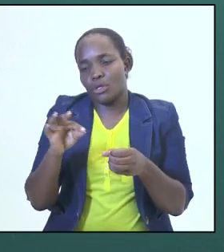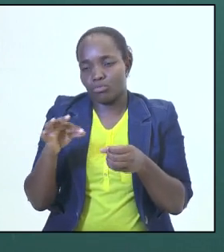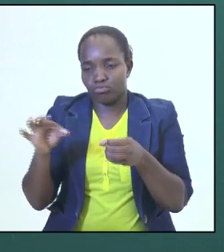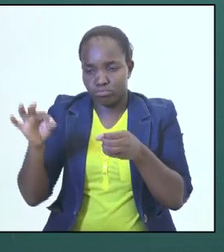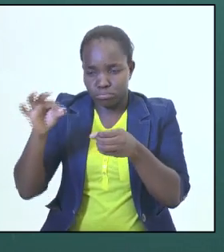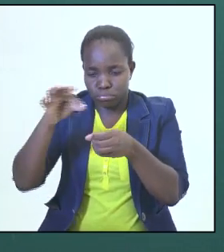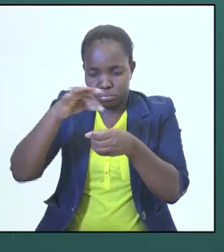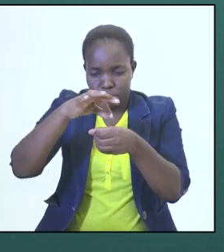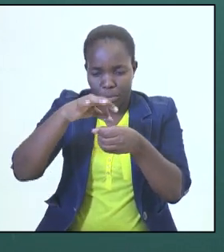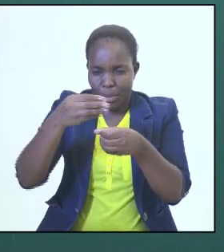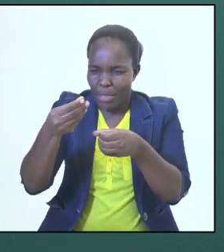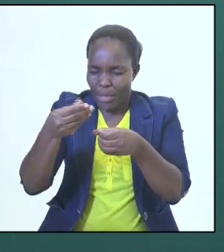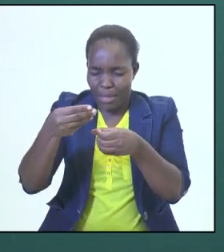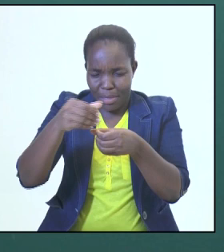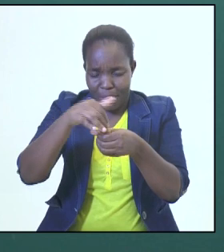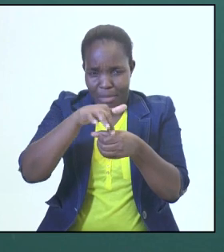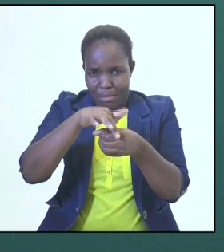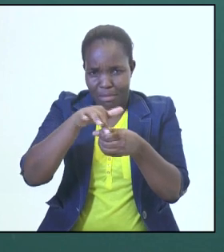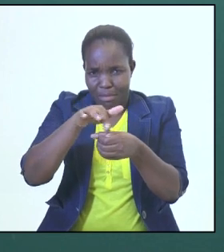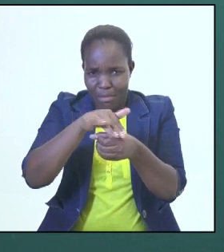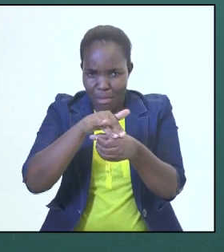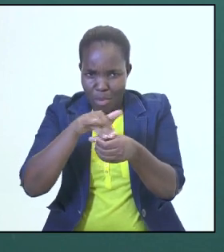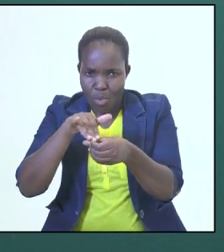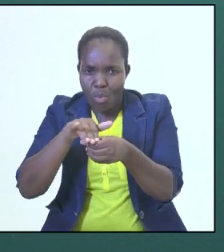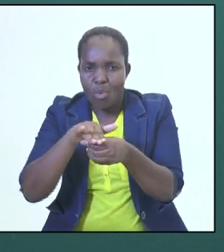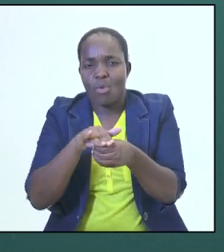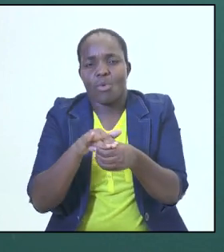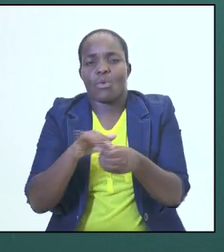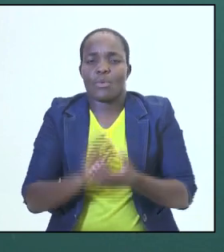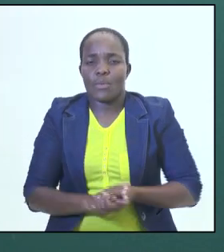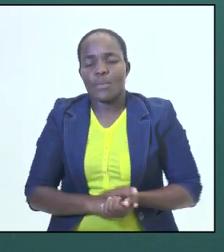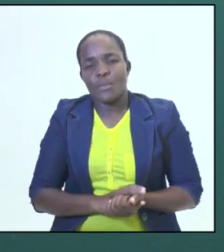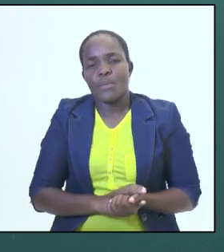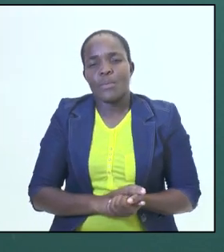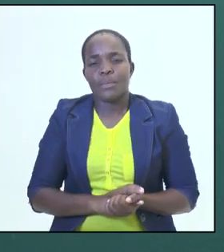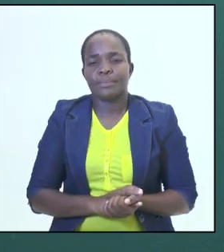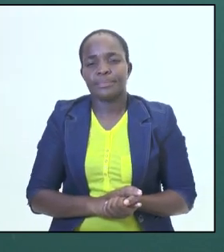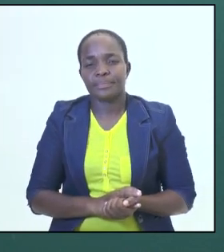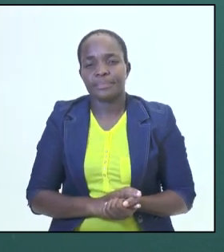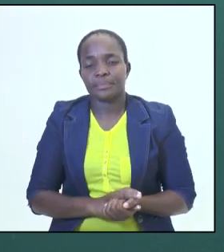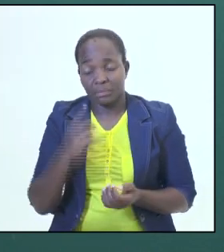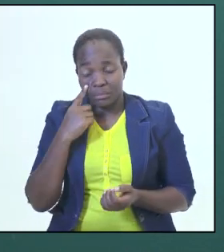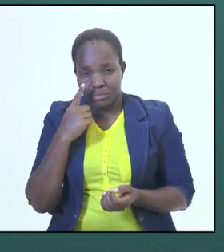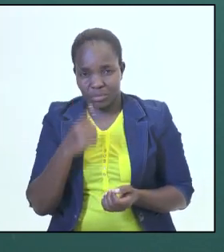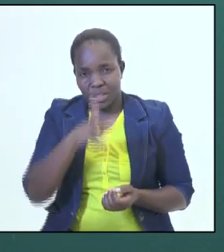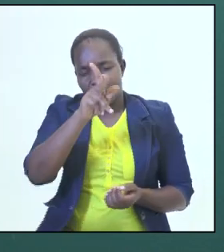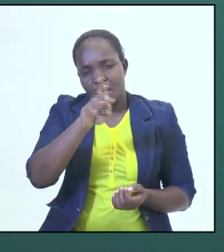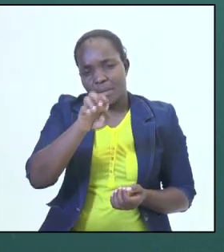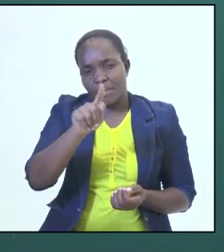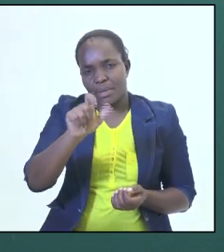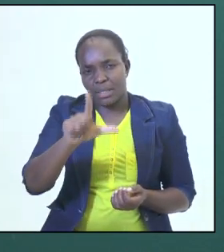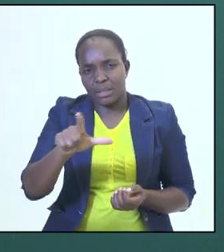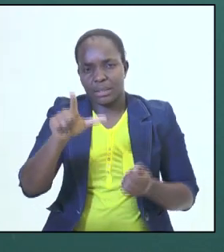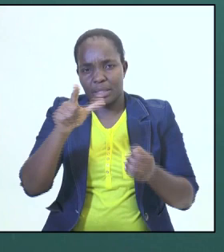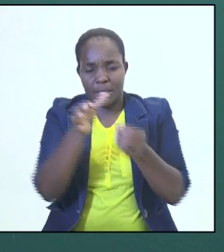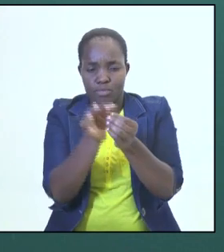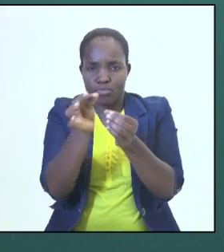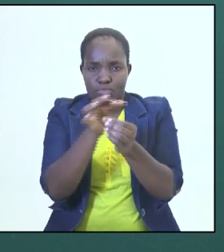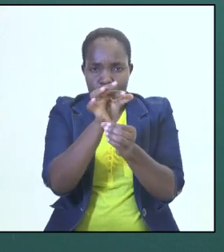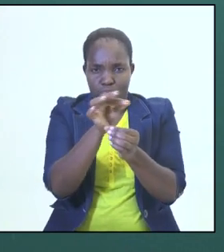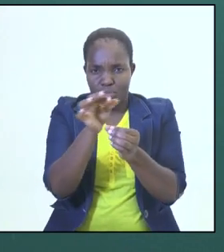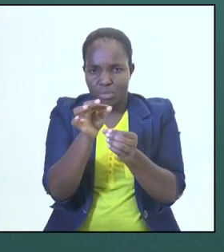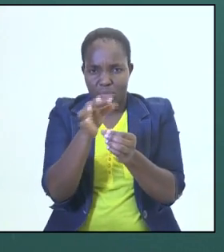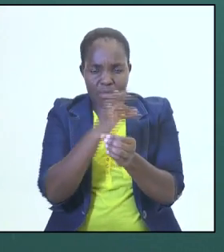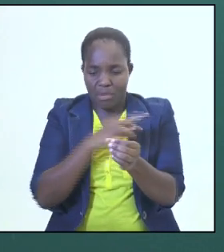was the structure and functions of the flower. Mervyn, did you notice that the petals of the flower